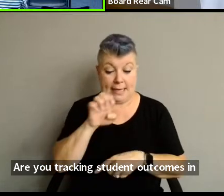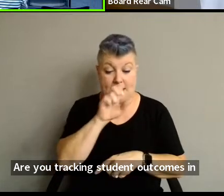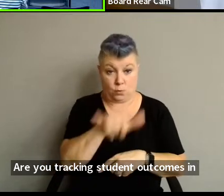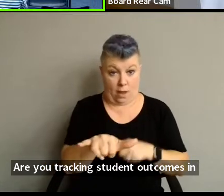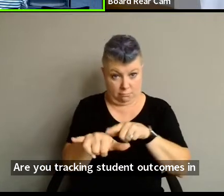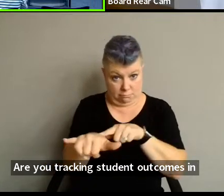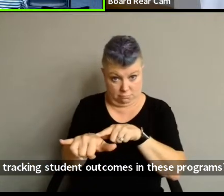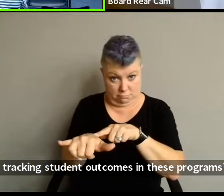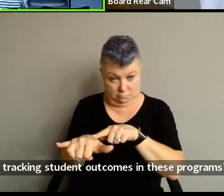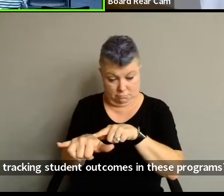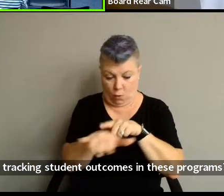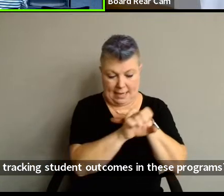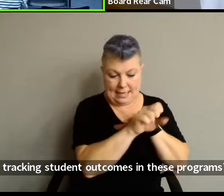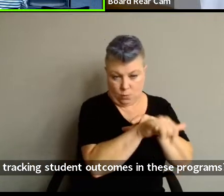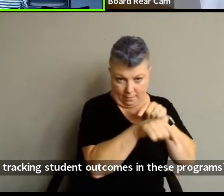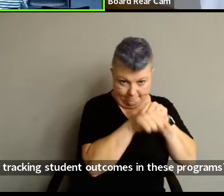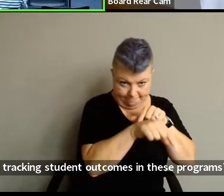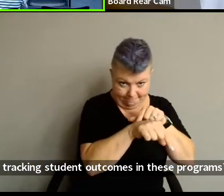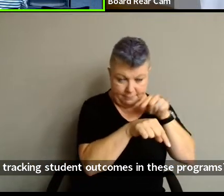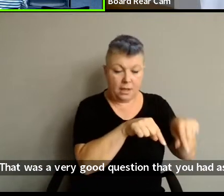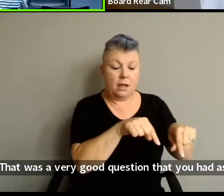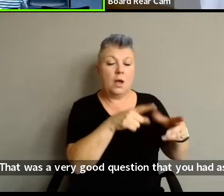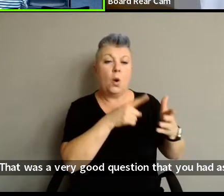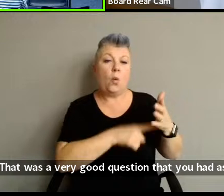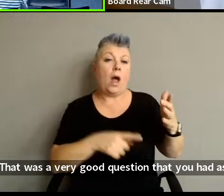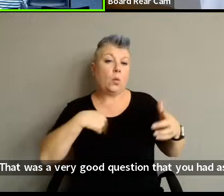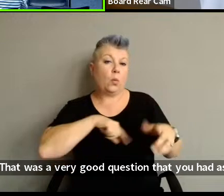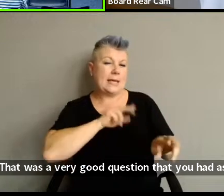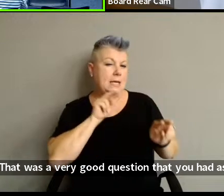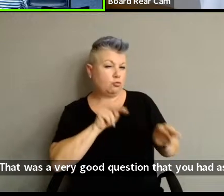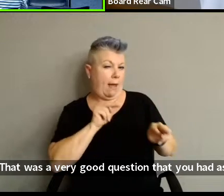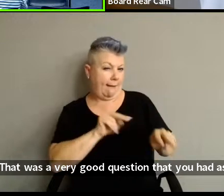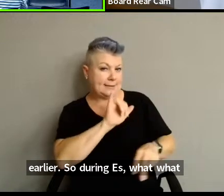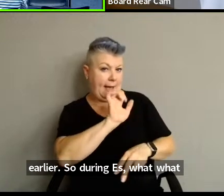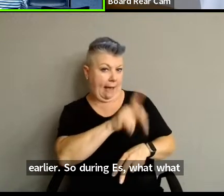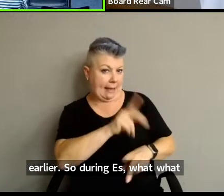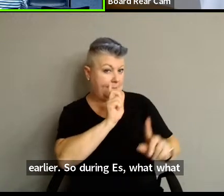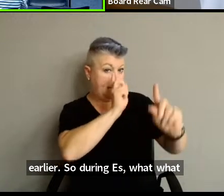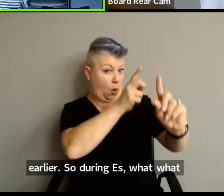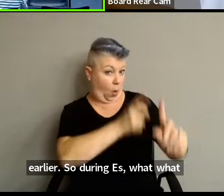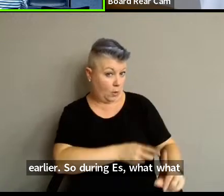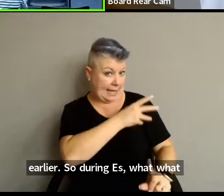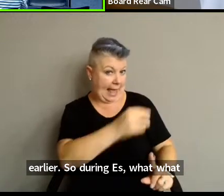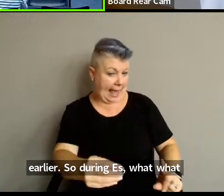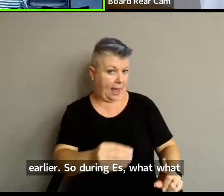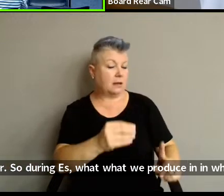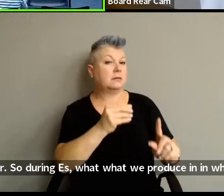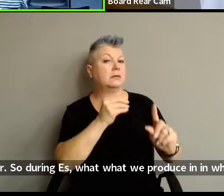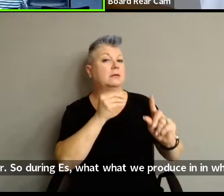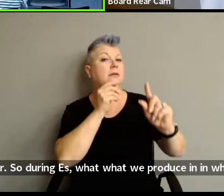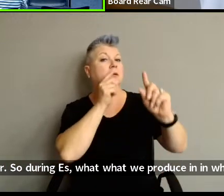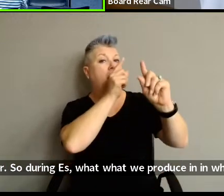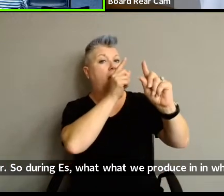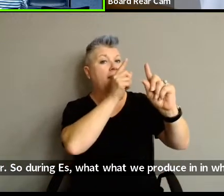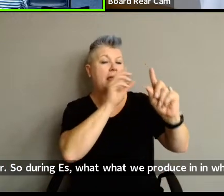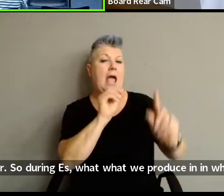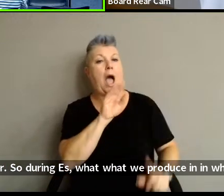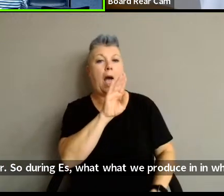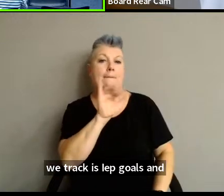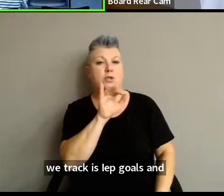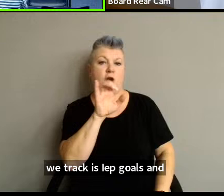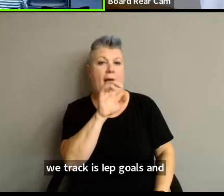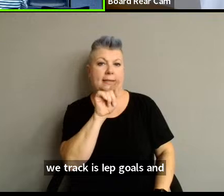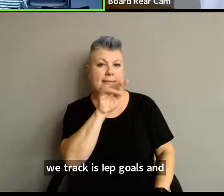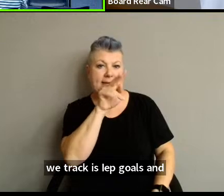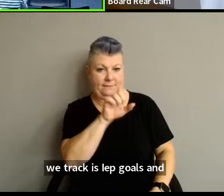we produce in what we track is IEP goals and objectives. So students are there to maintain goals,